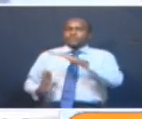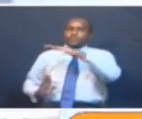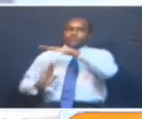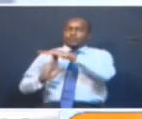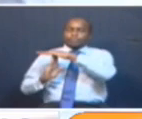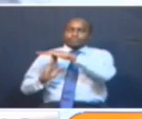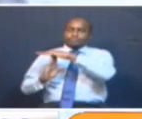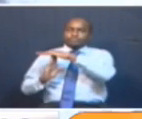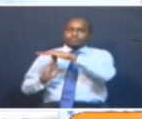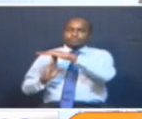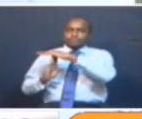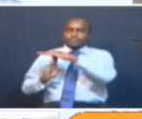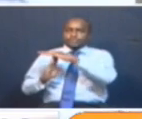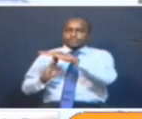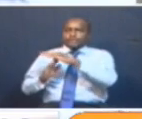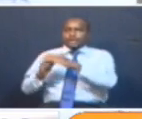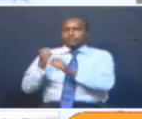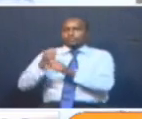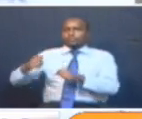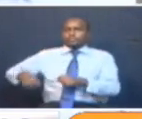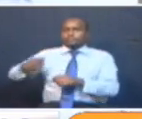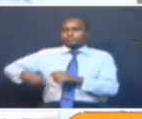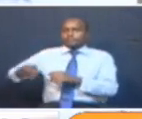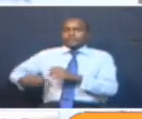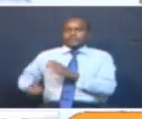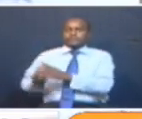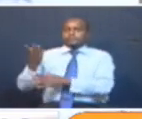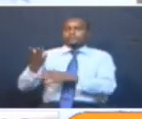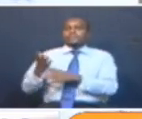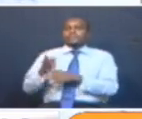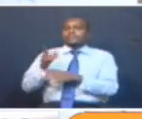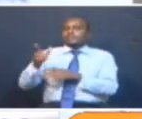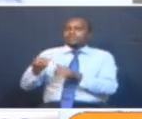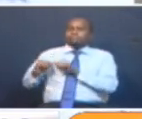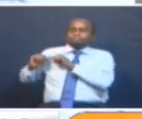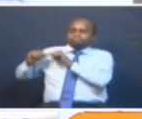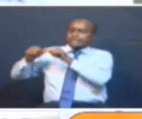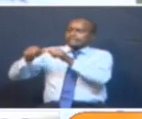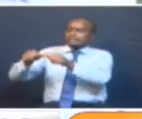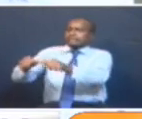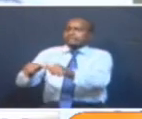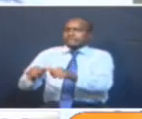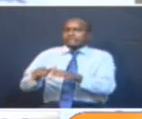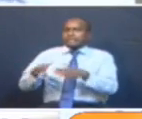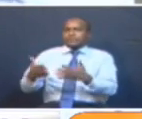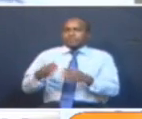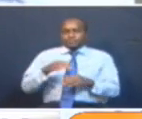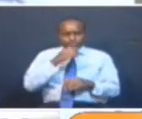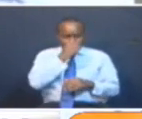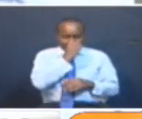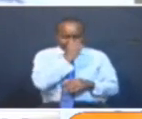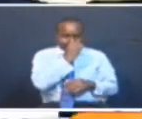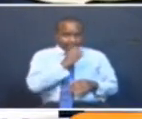industrialist and you're into manufacturing. How have you been able to sustain this throughout? Well,